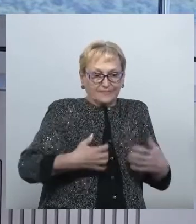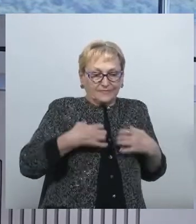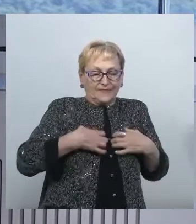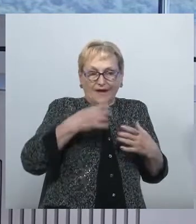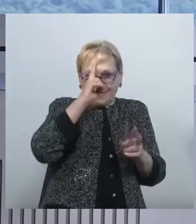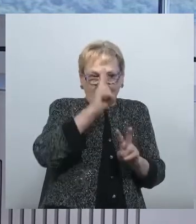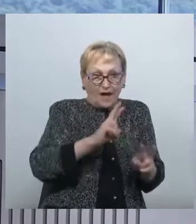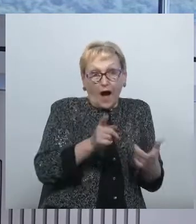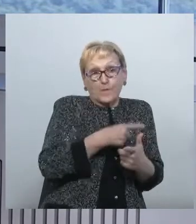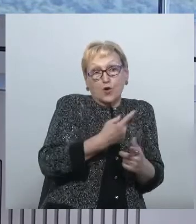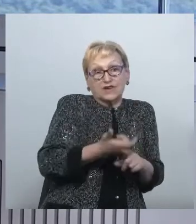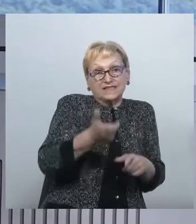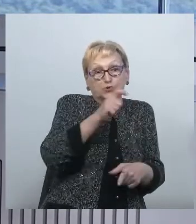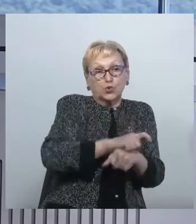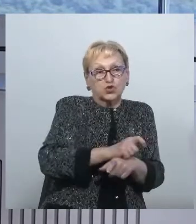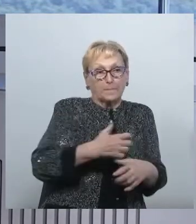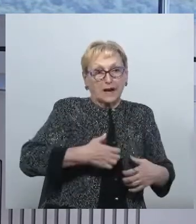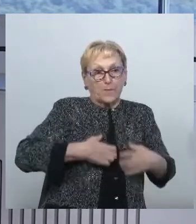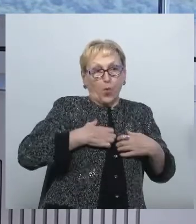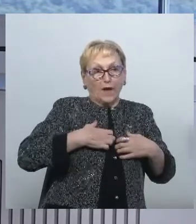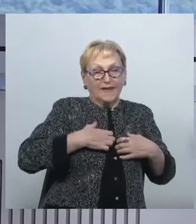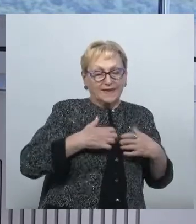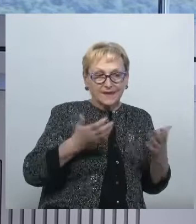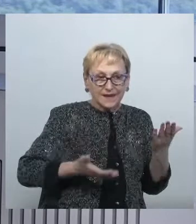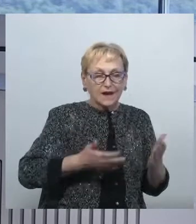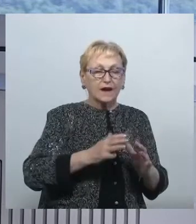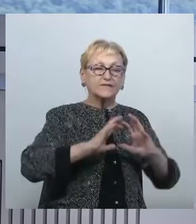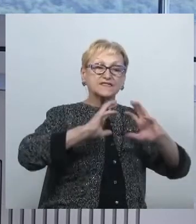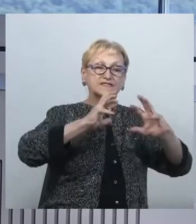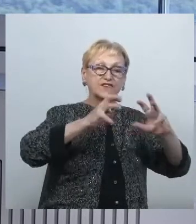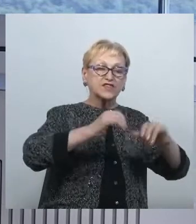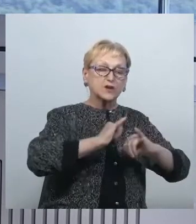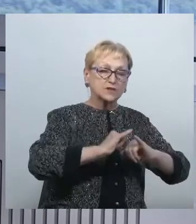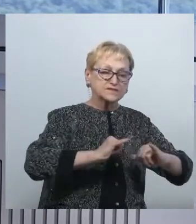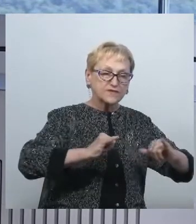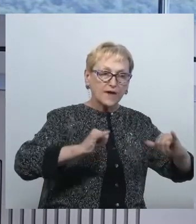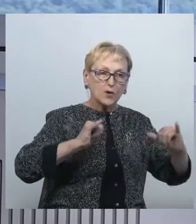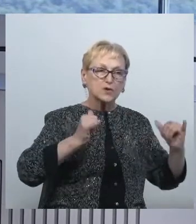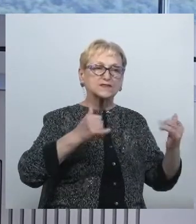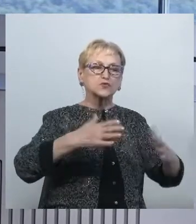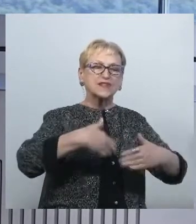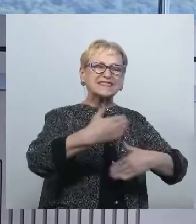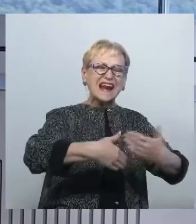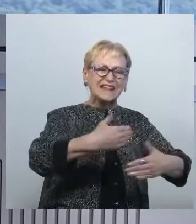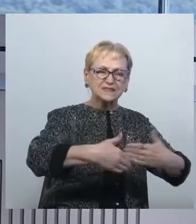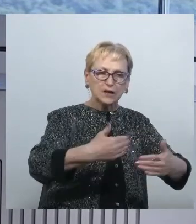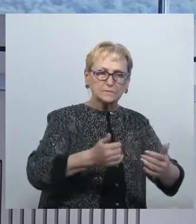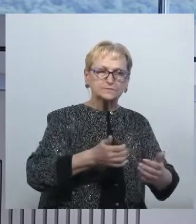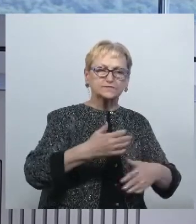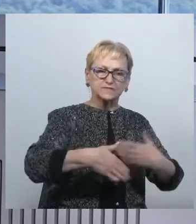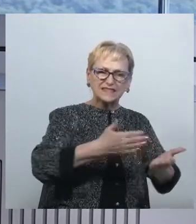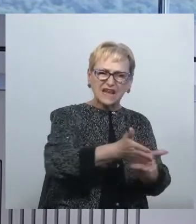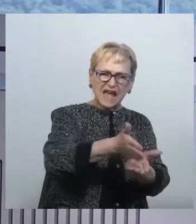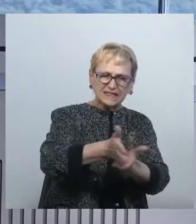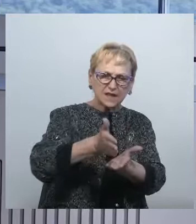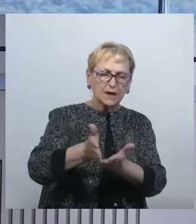free, and it's not scared yet, or maybe too much scared. But there are other trends developing in